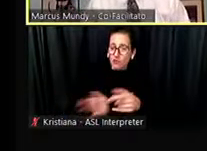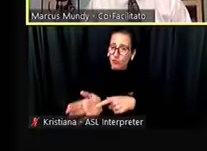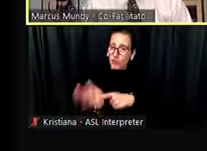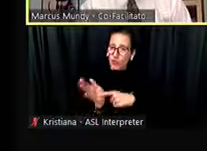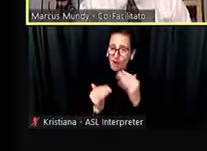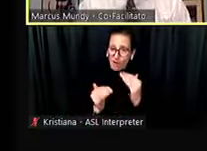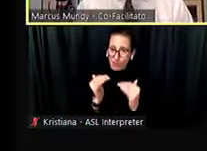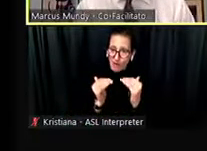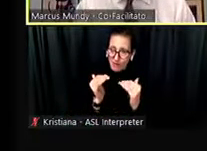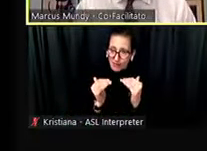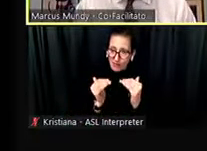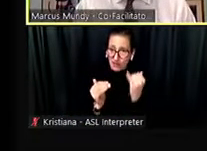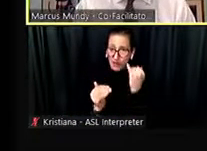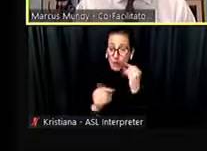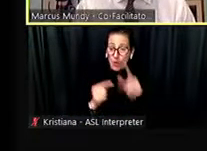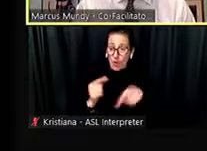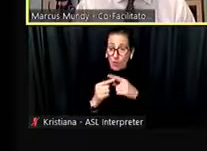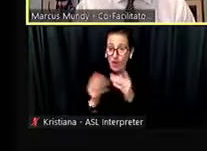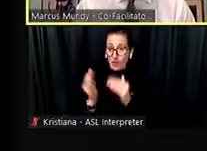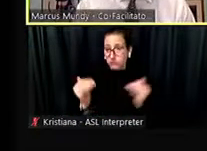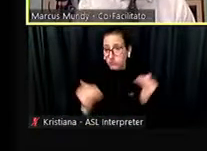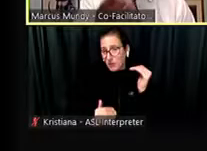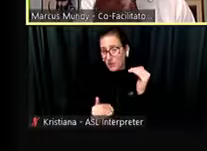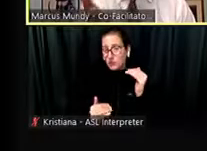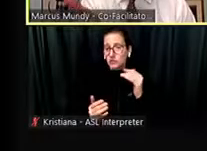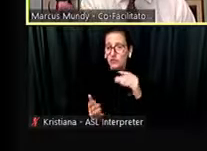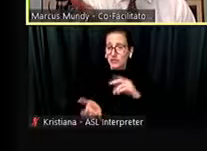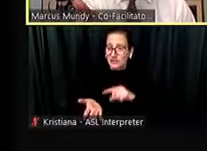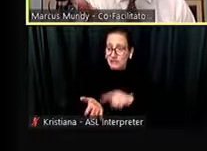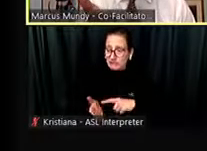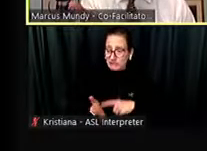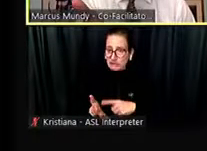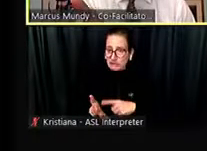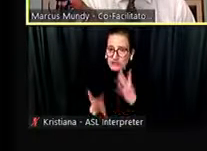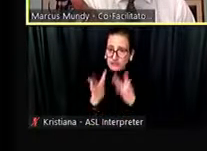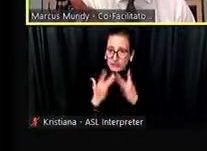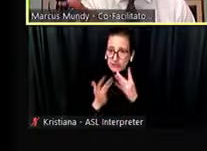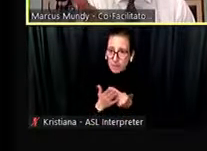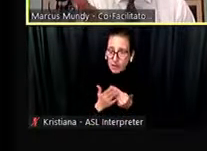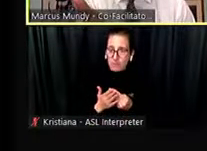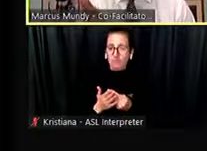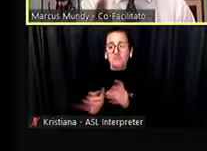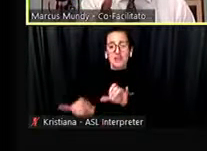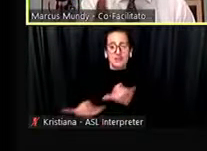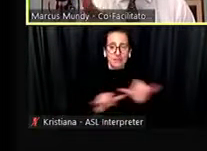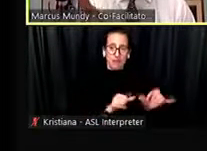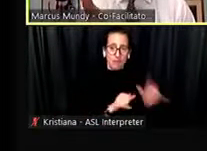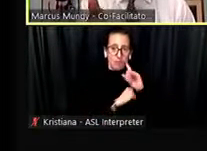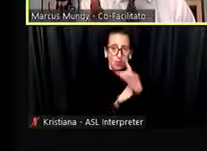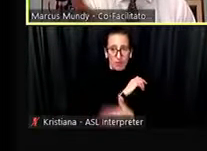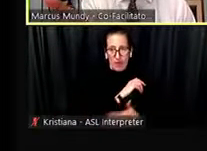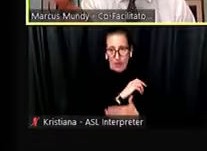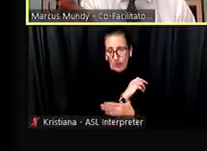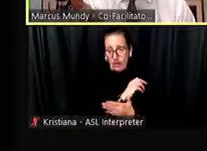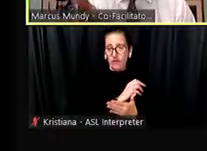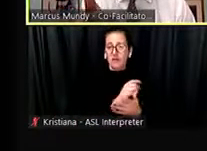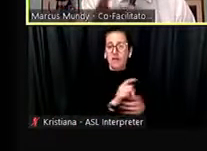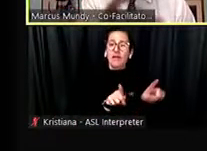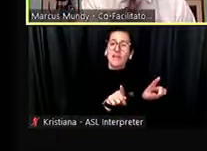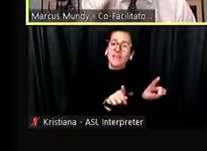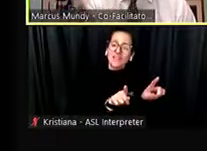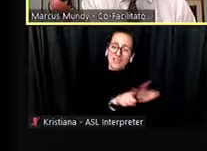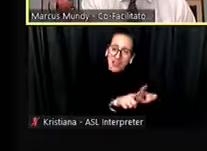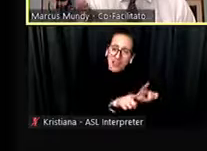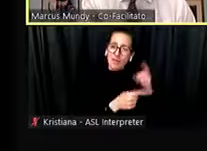go into the negative. So, but the county has to consider the same areas we're considering: supplies and